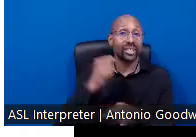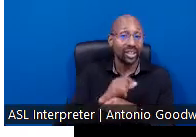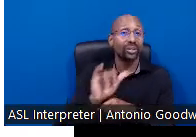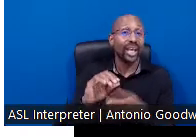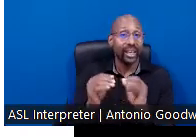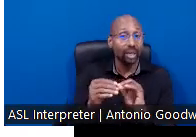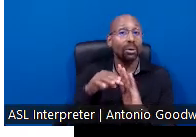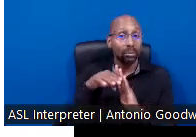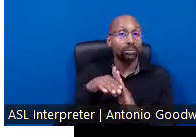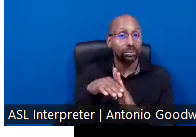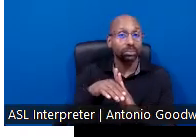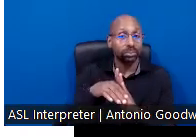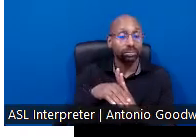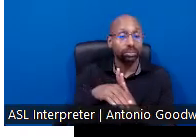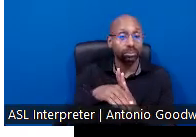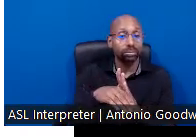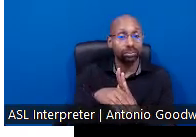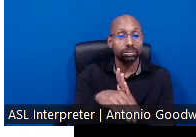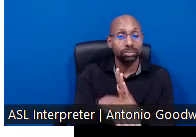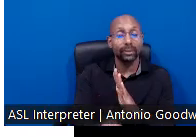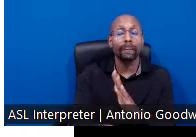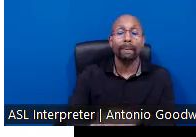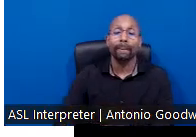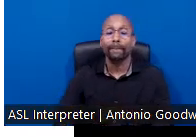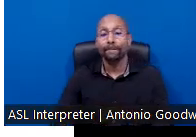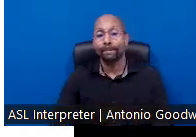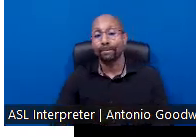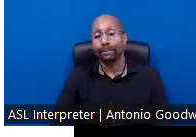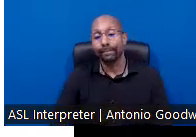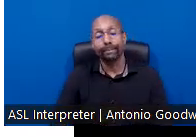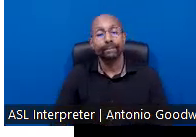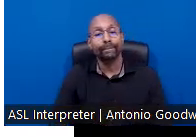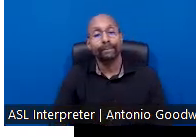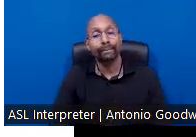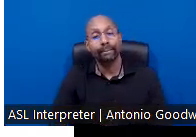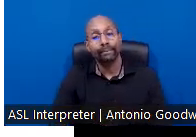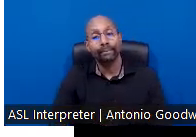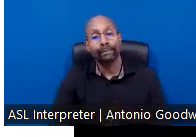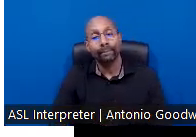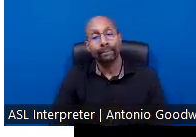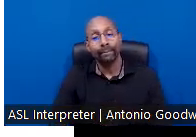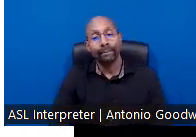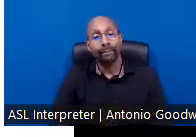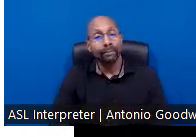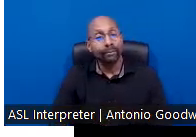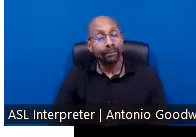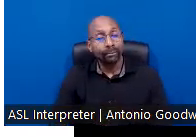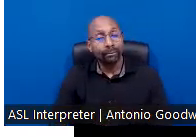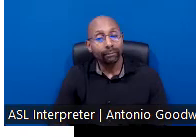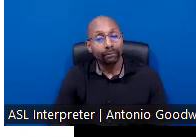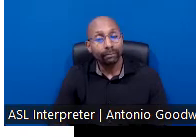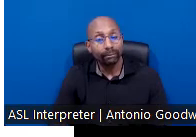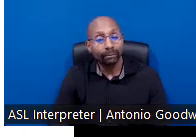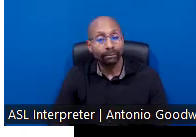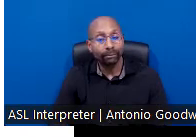This is the part that I do want folks to keep in mind as well. So we have a lot of at-home COVID test kits, and especially after